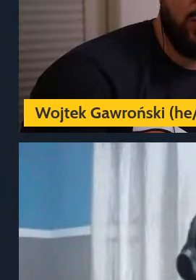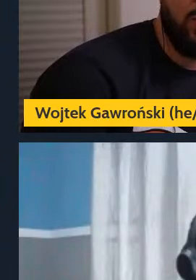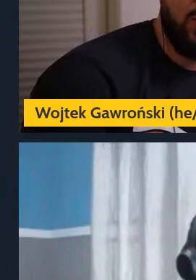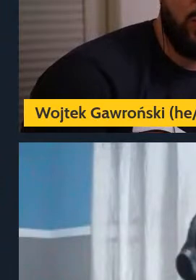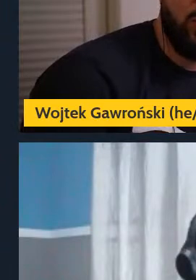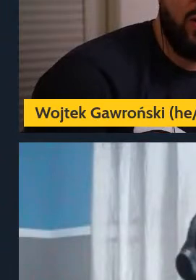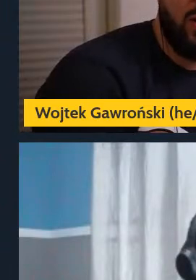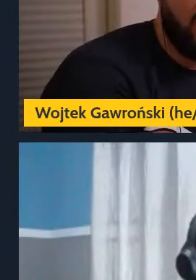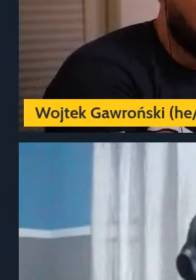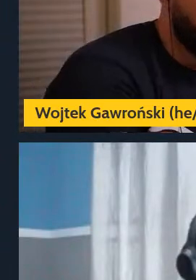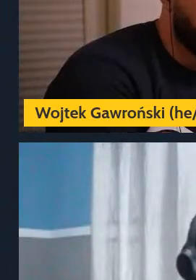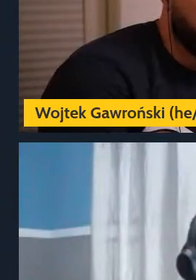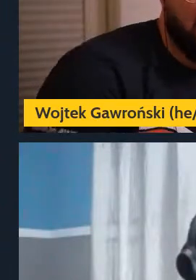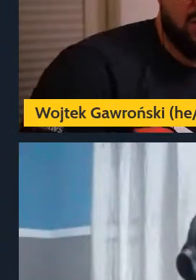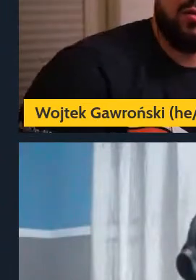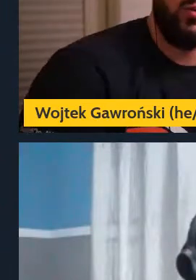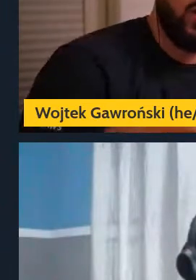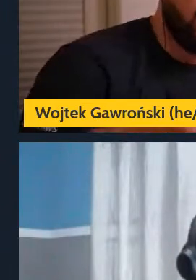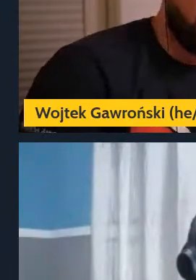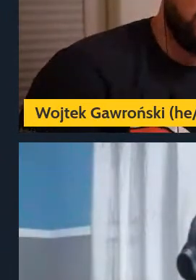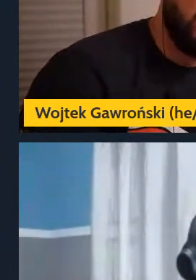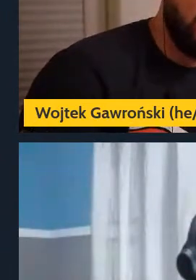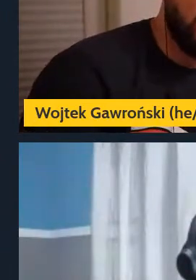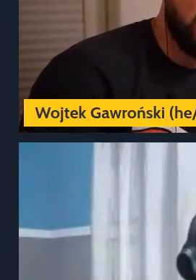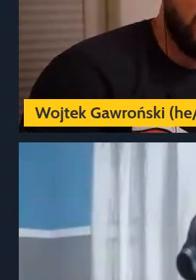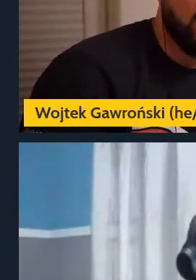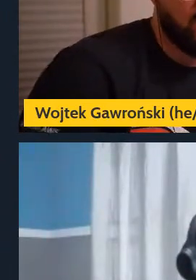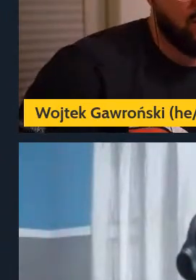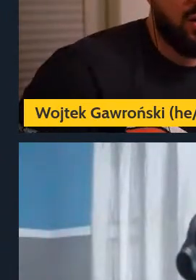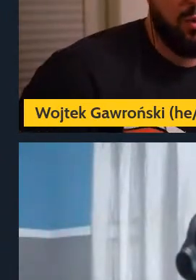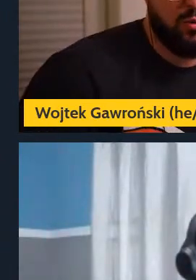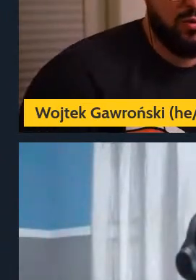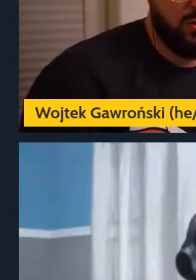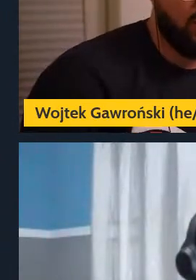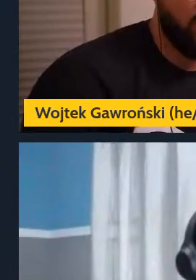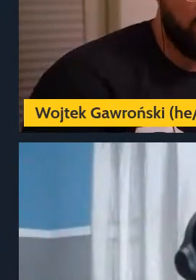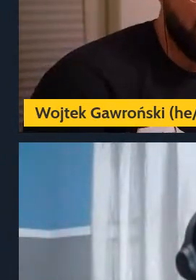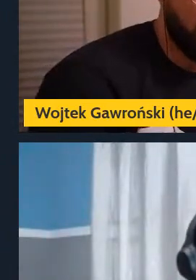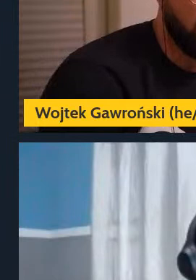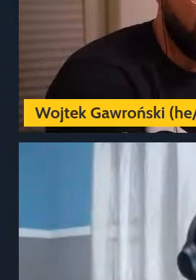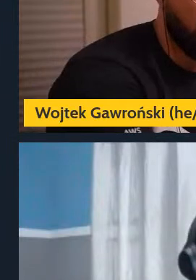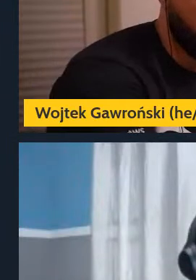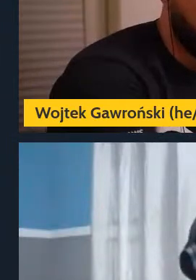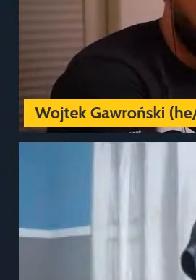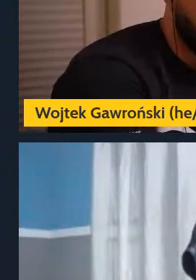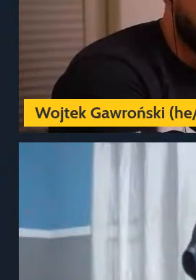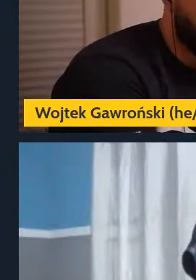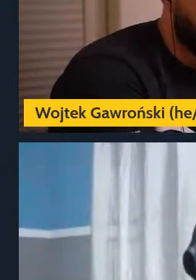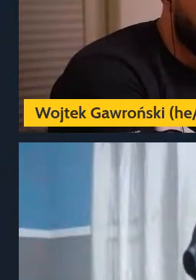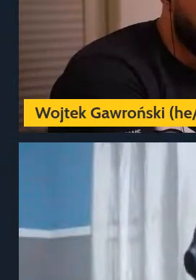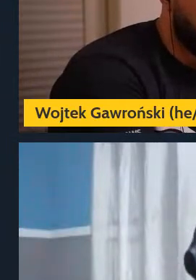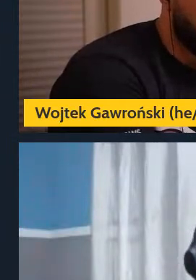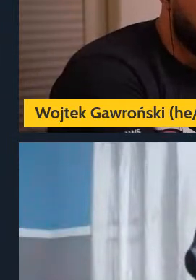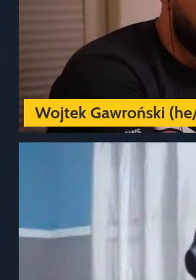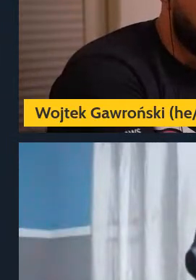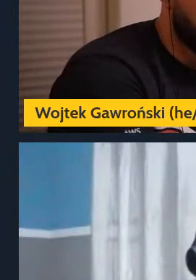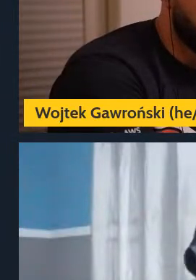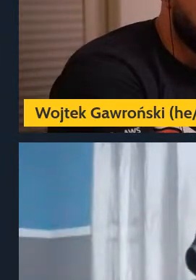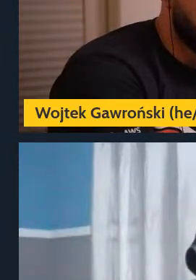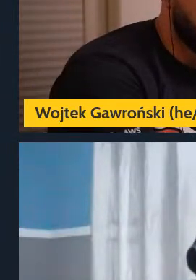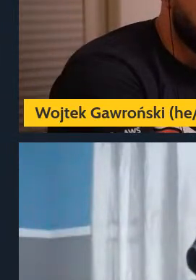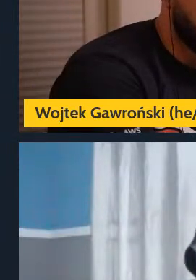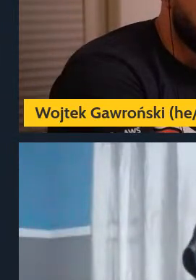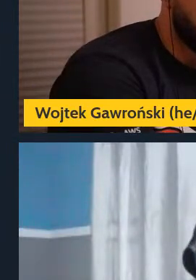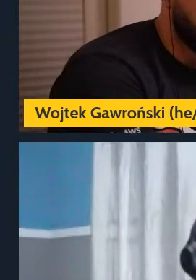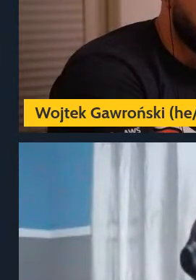please continue. But if not, we can always record this session and then upload it on the YouTube channel as well. So that would be another